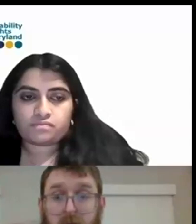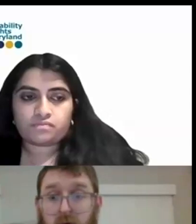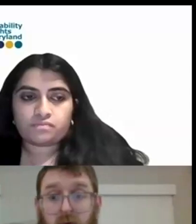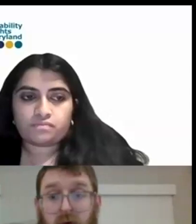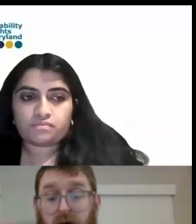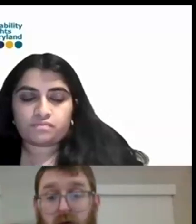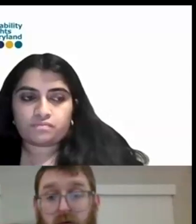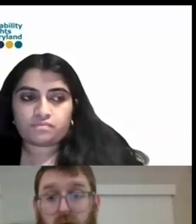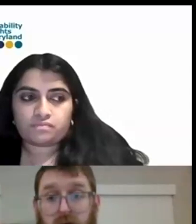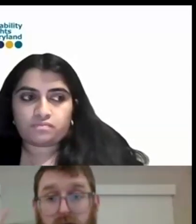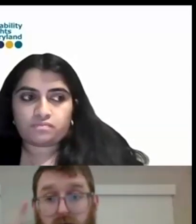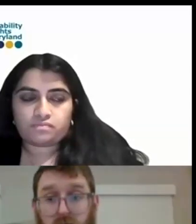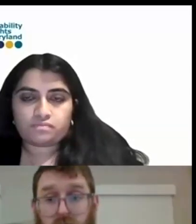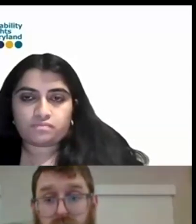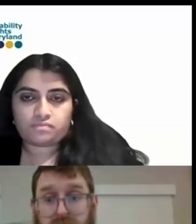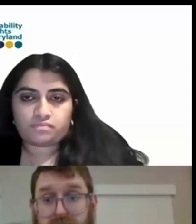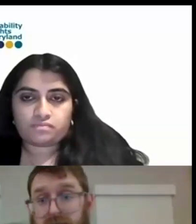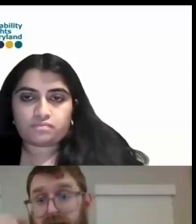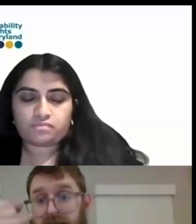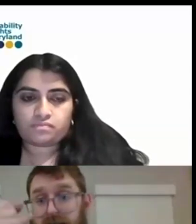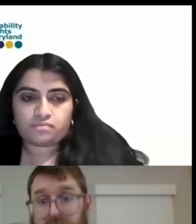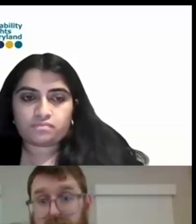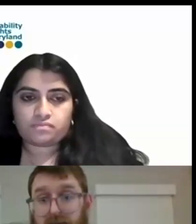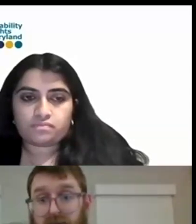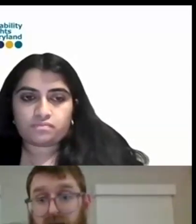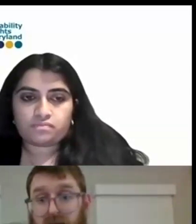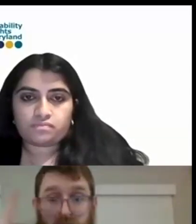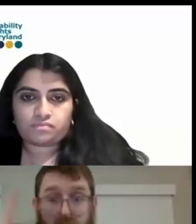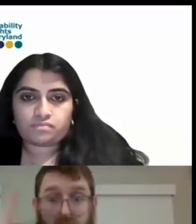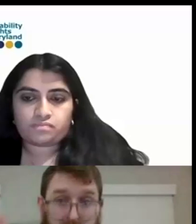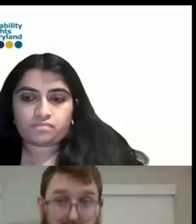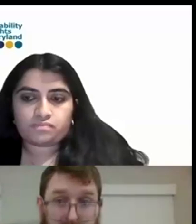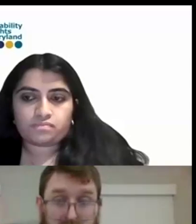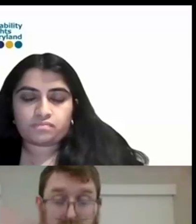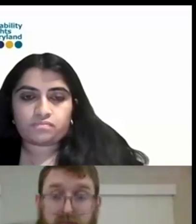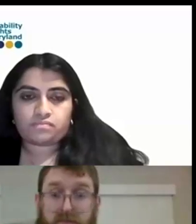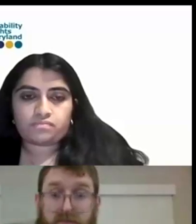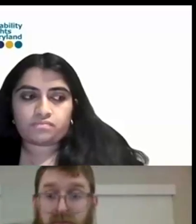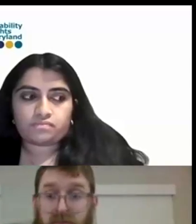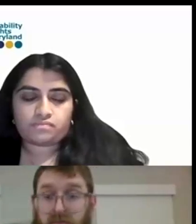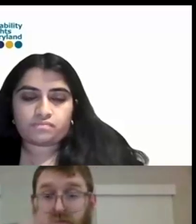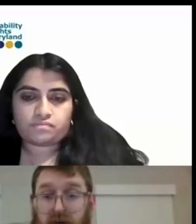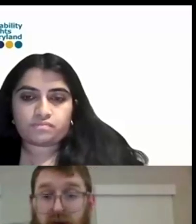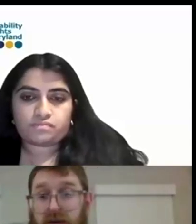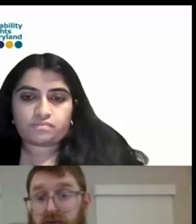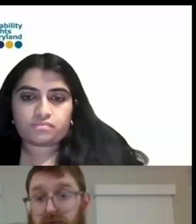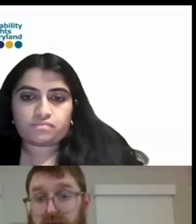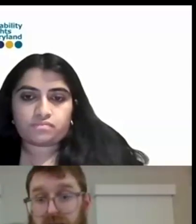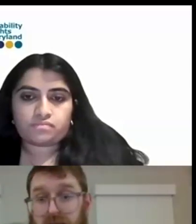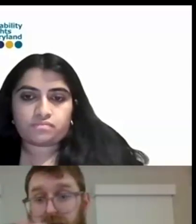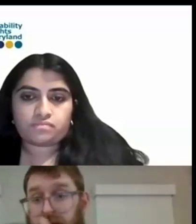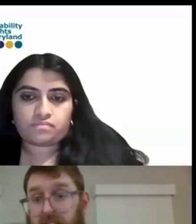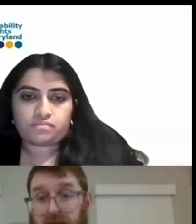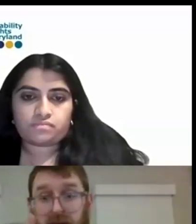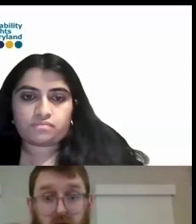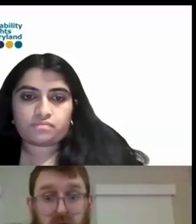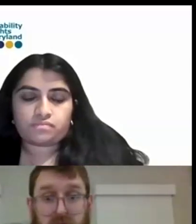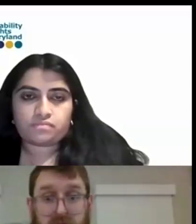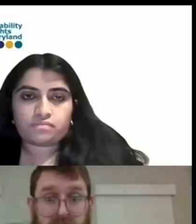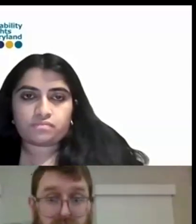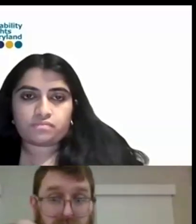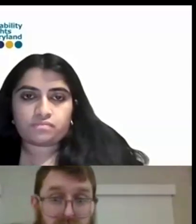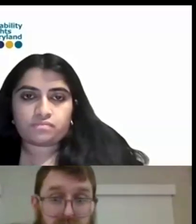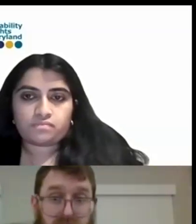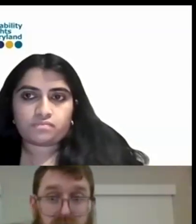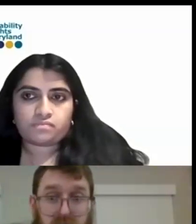the end of the presentation, but feel free to submit any of your questions in the chat box below.